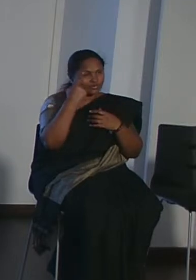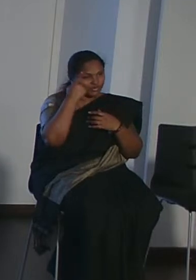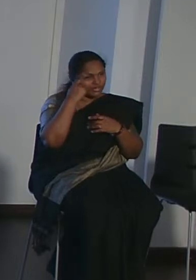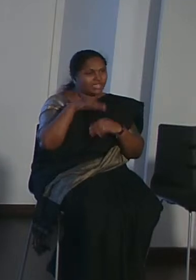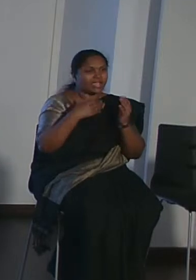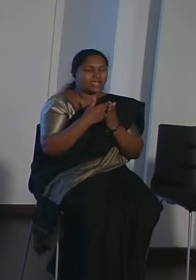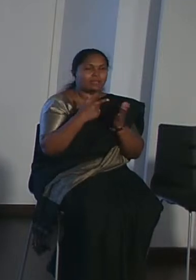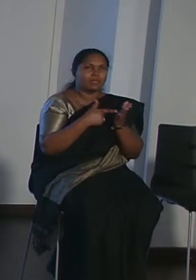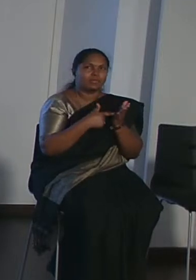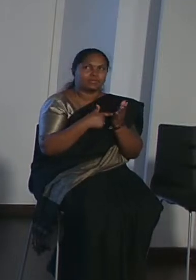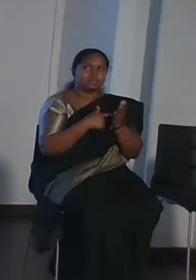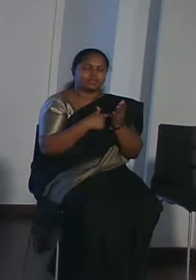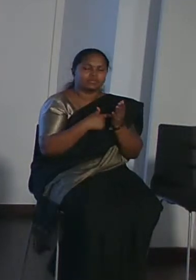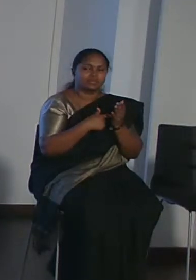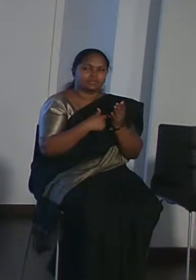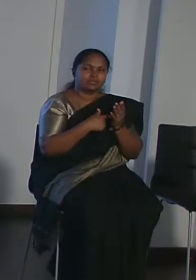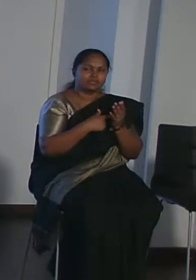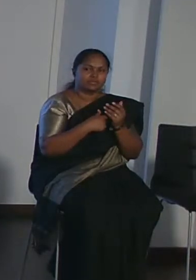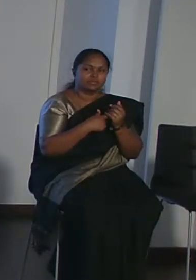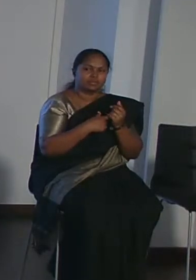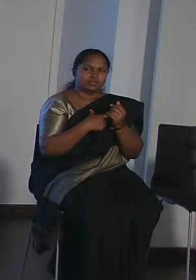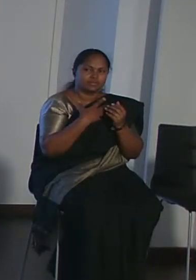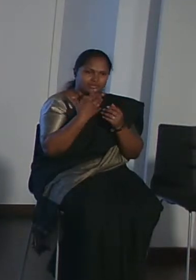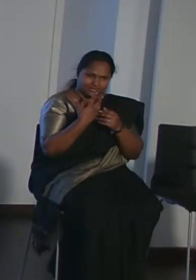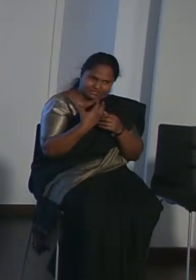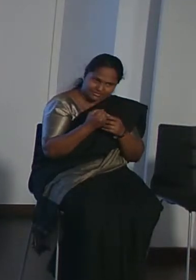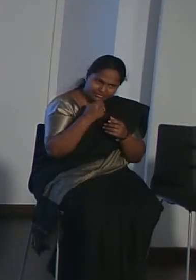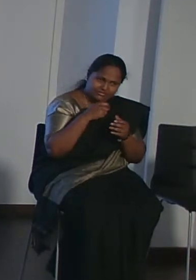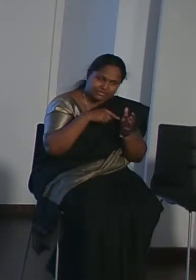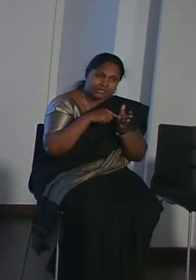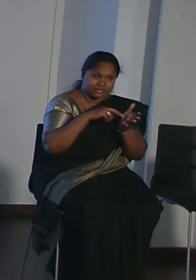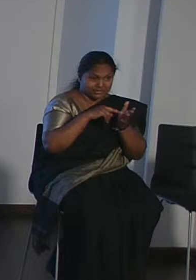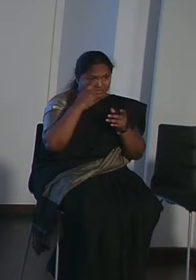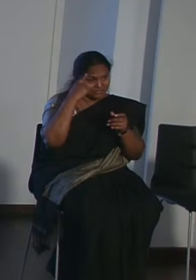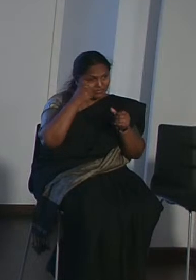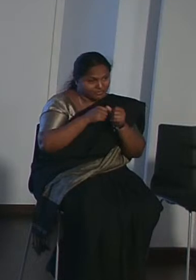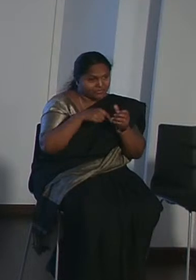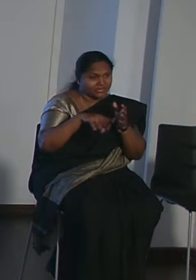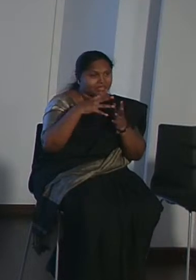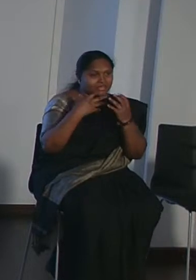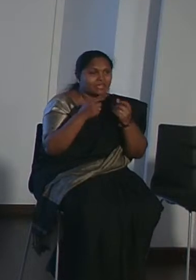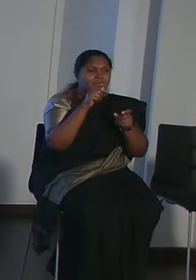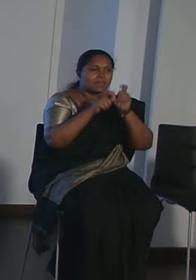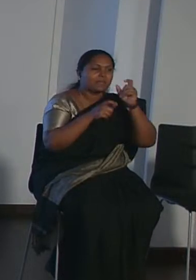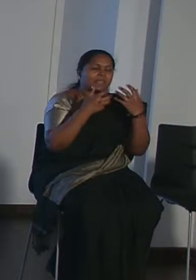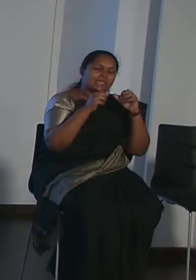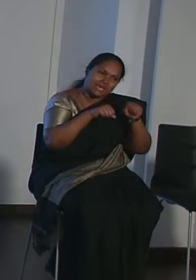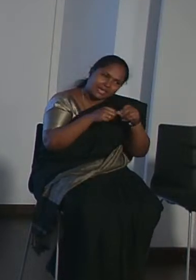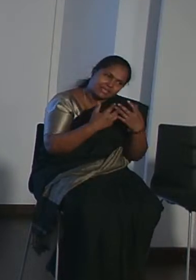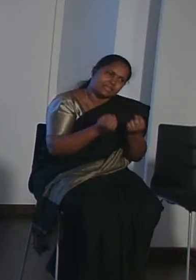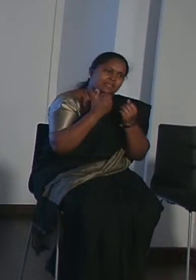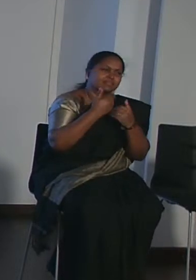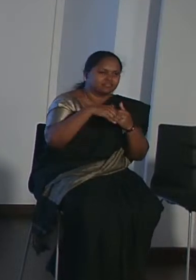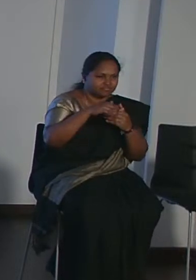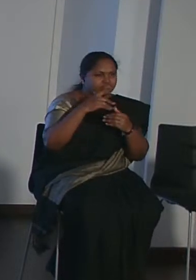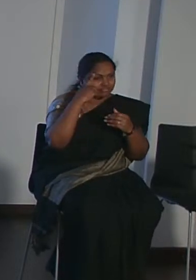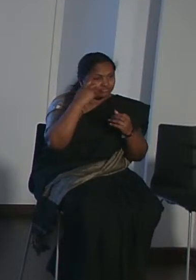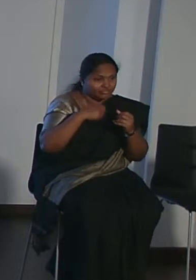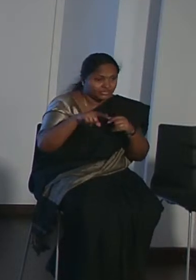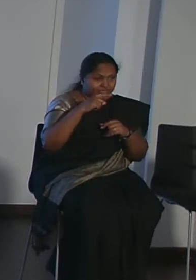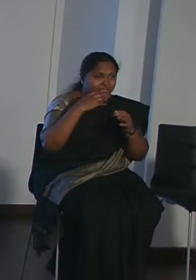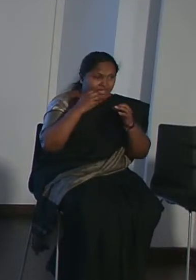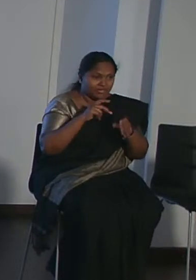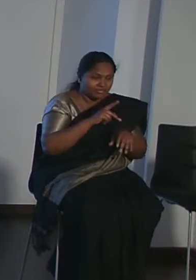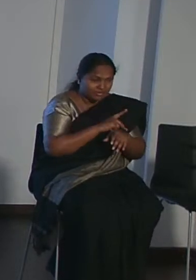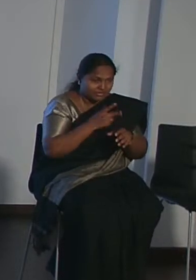about that threshold and that memory that people can take away. Because having an